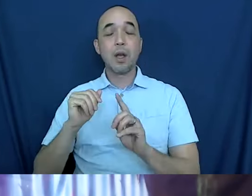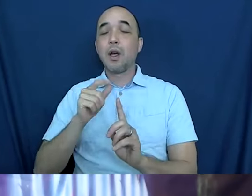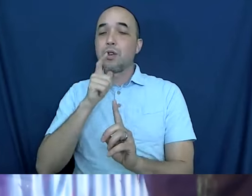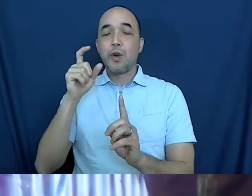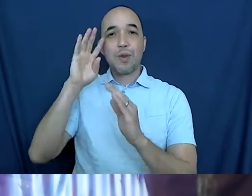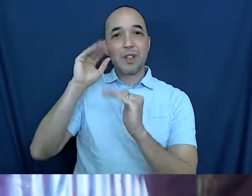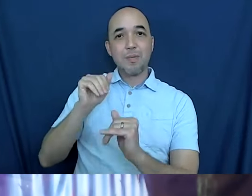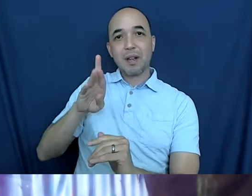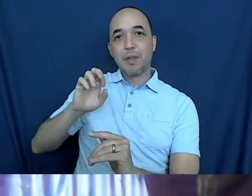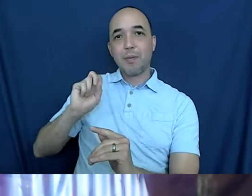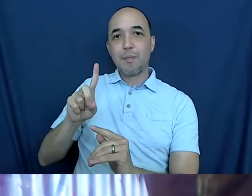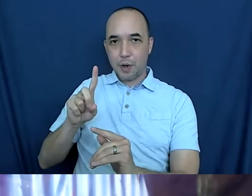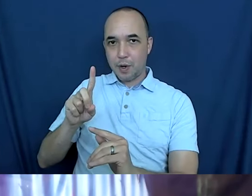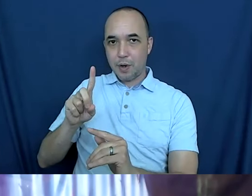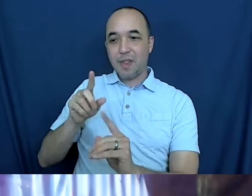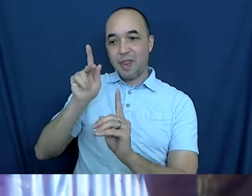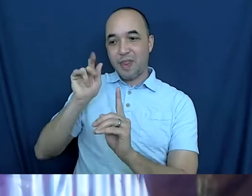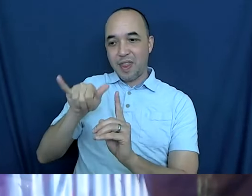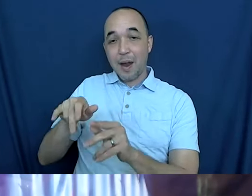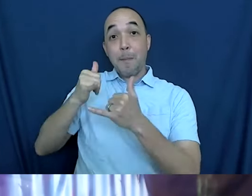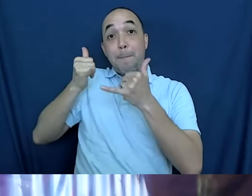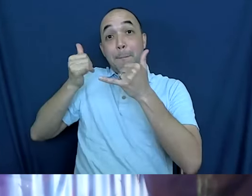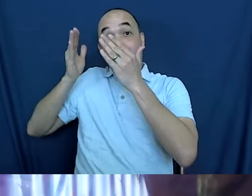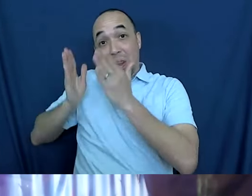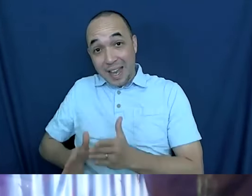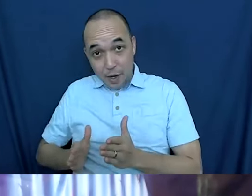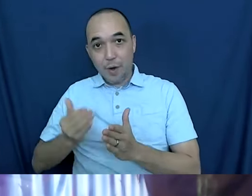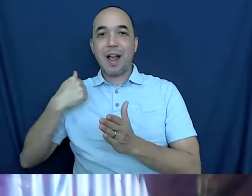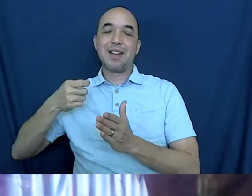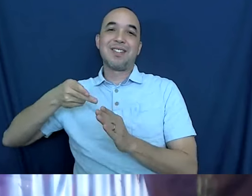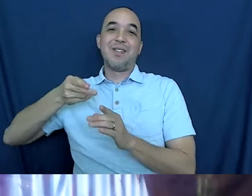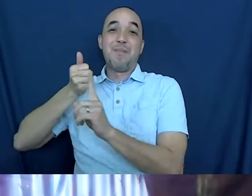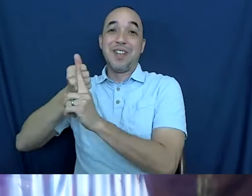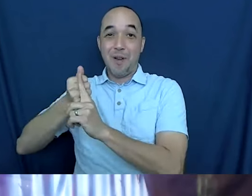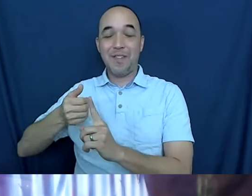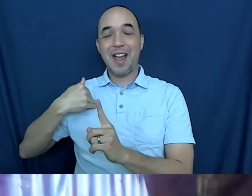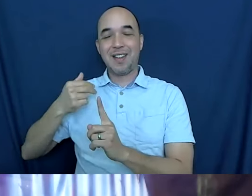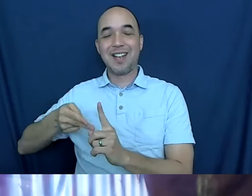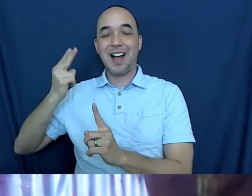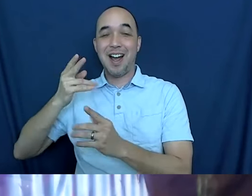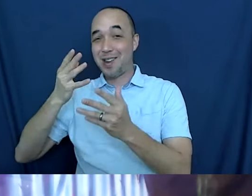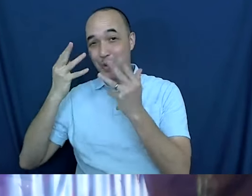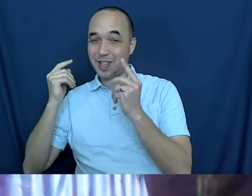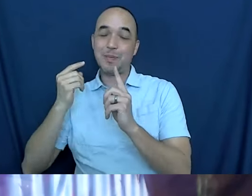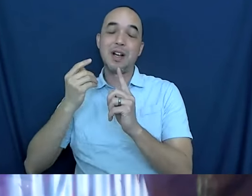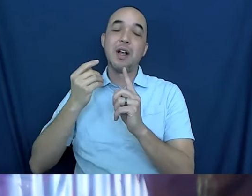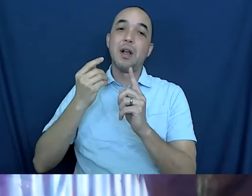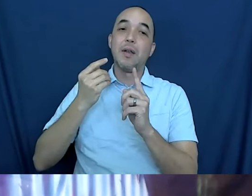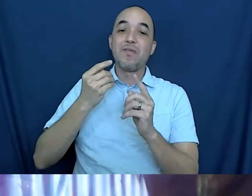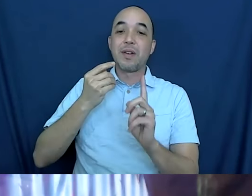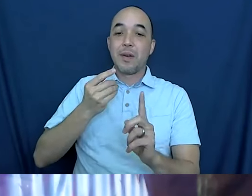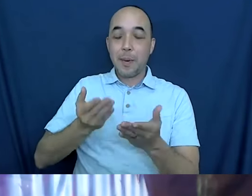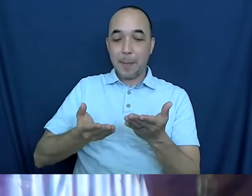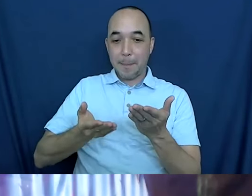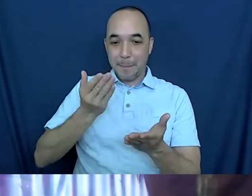playing a bard is going to be charismatic all the time, even though their character is. And I think a lot of DMs expect that to be